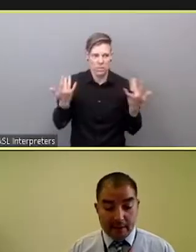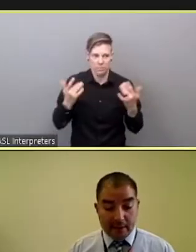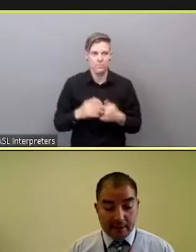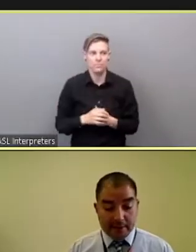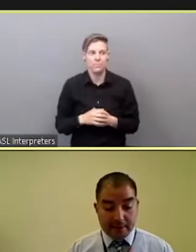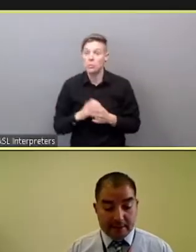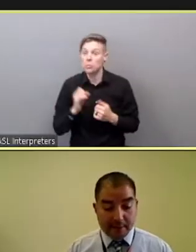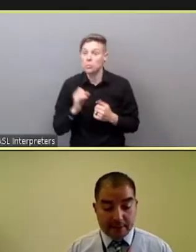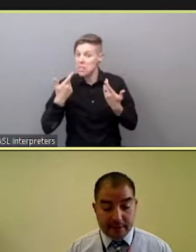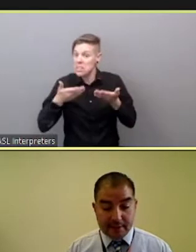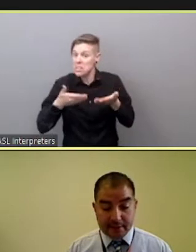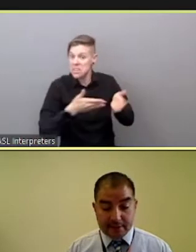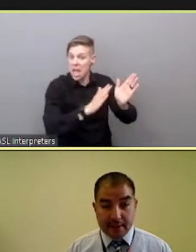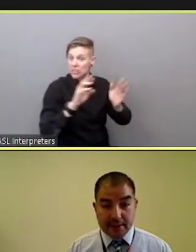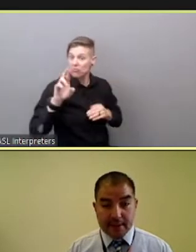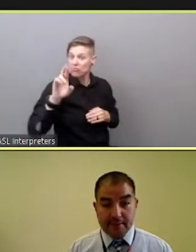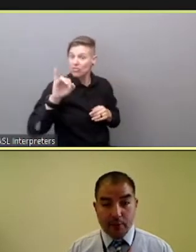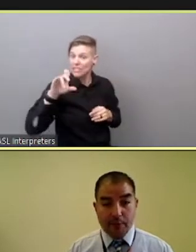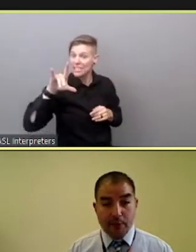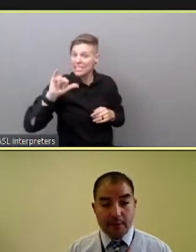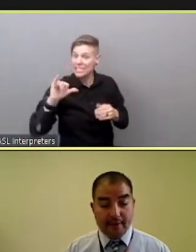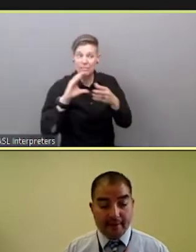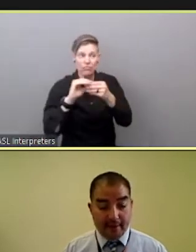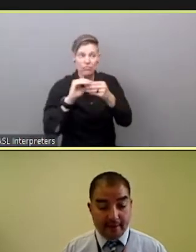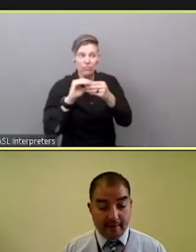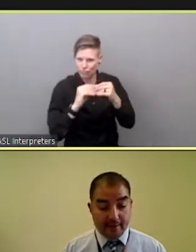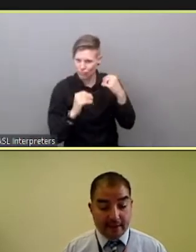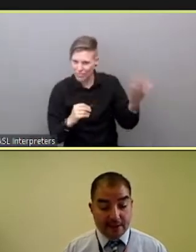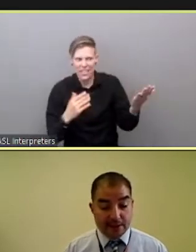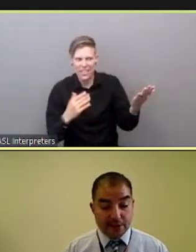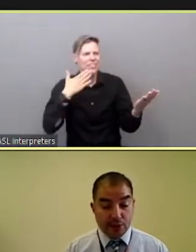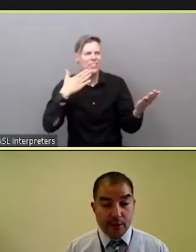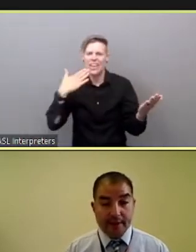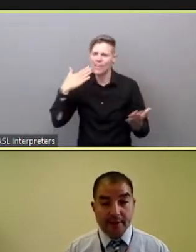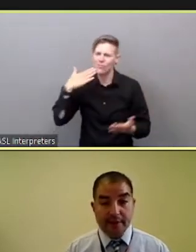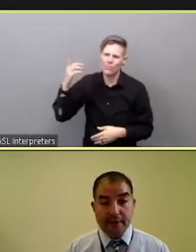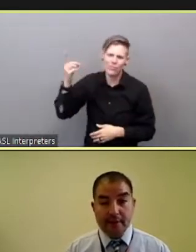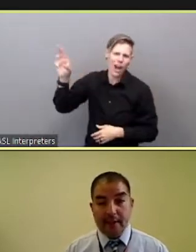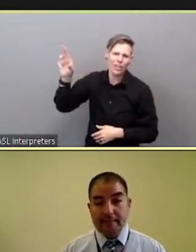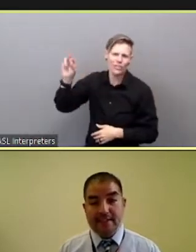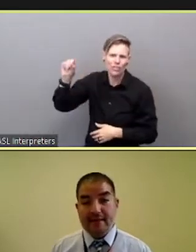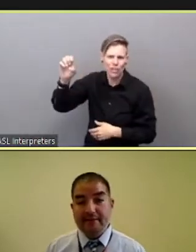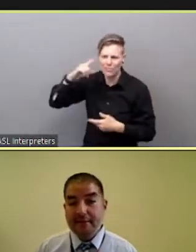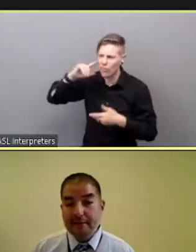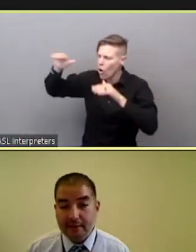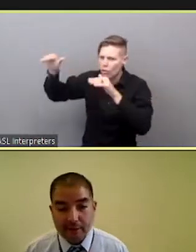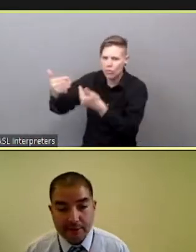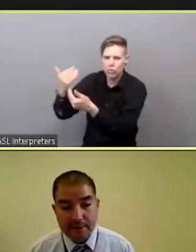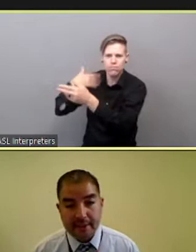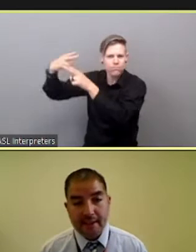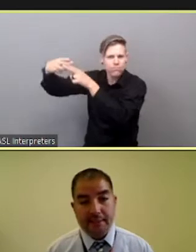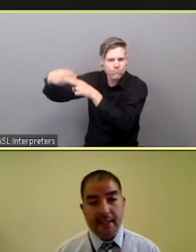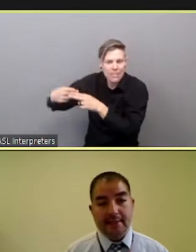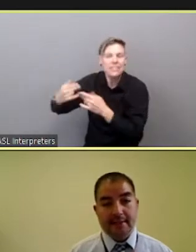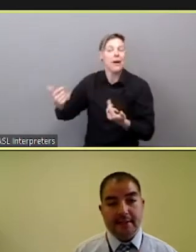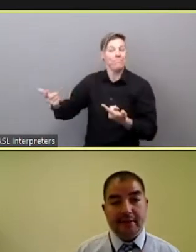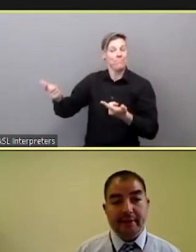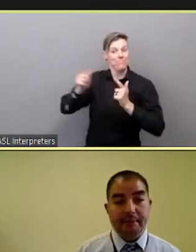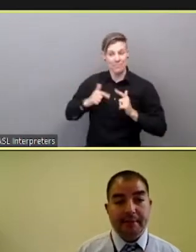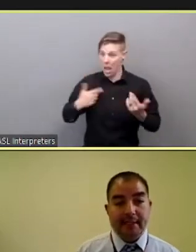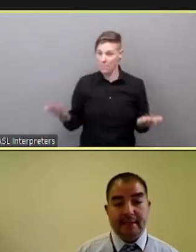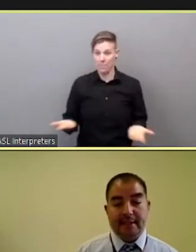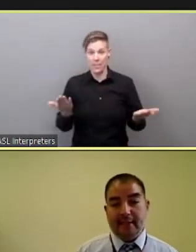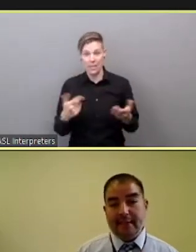Thank you, Dr. Strace. I appreciate the introduction and more importantly, the invitation to join you this afternoon. I look forward to the updates,